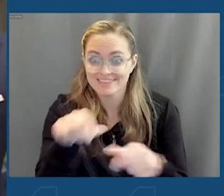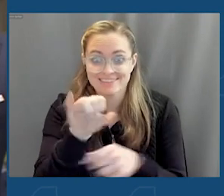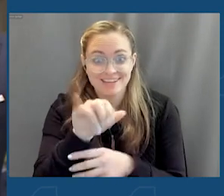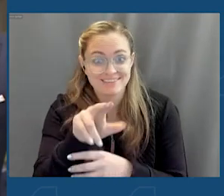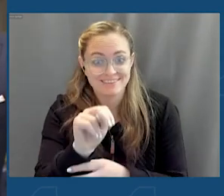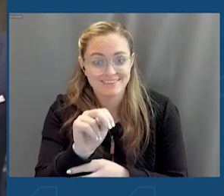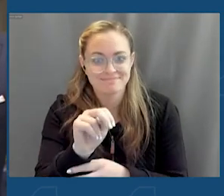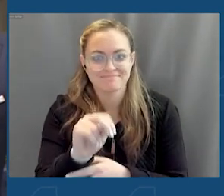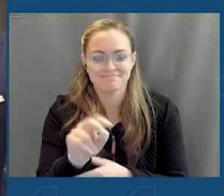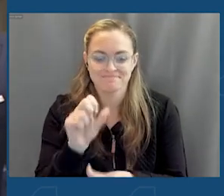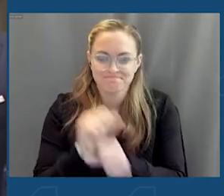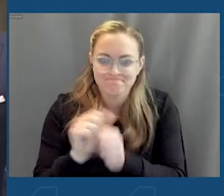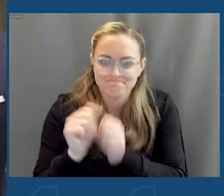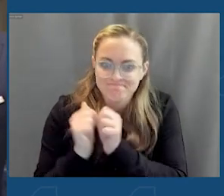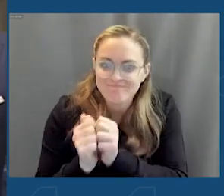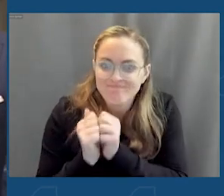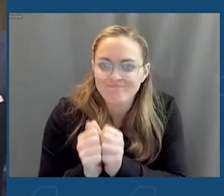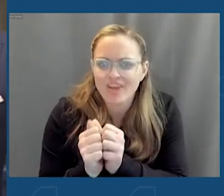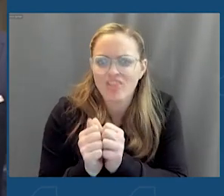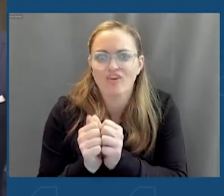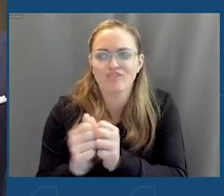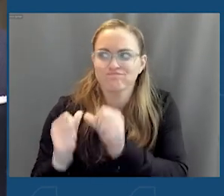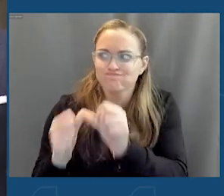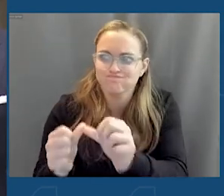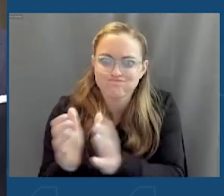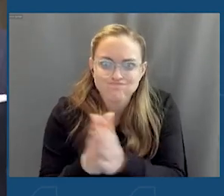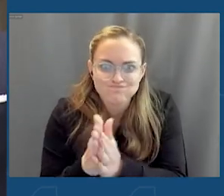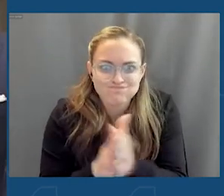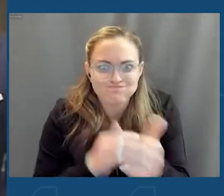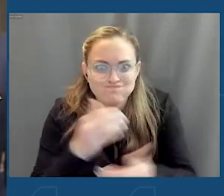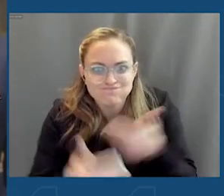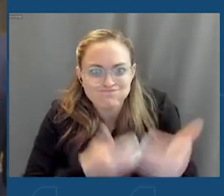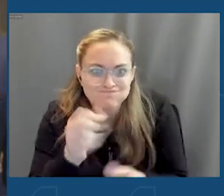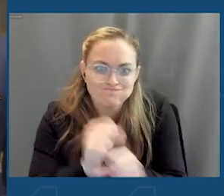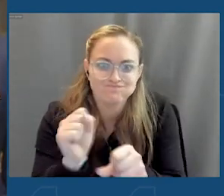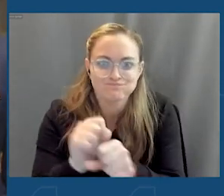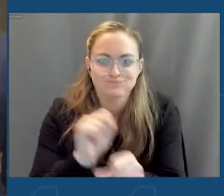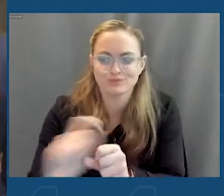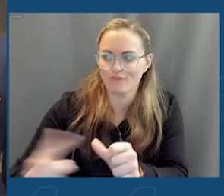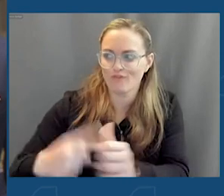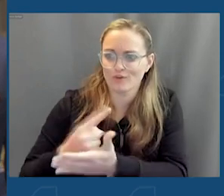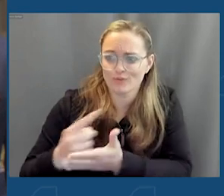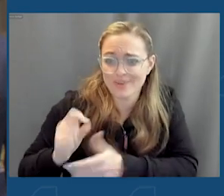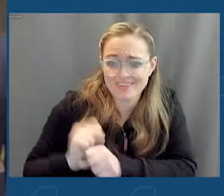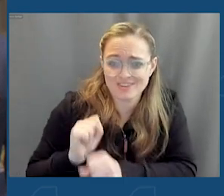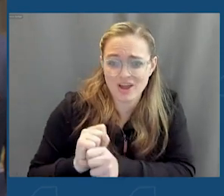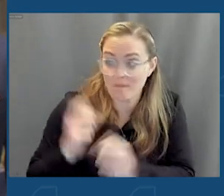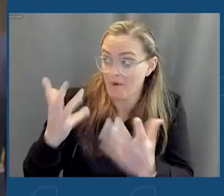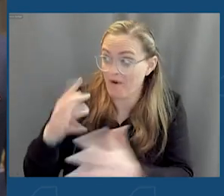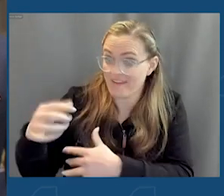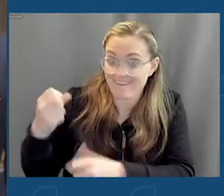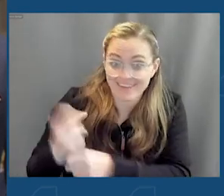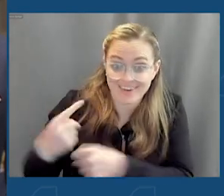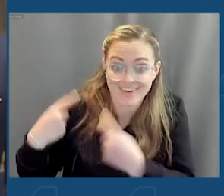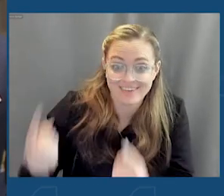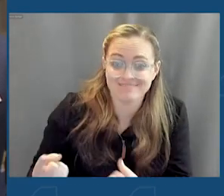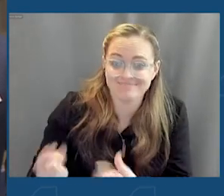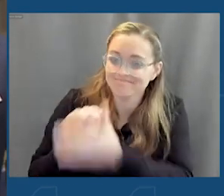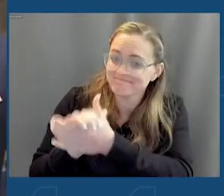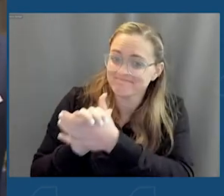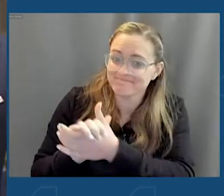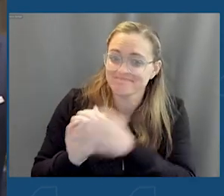You know, we worked together intensely since his first week on the job. It's hard to believe it's already been a year, Mayor, and congratulations on